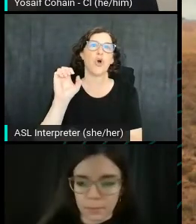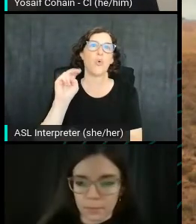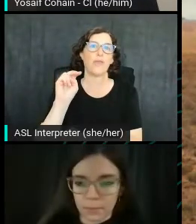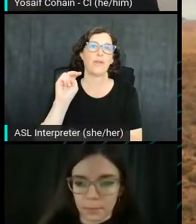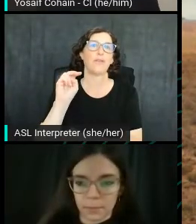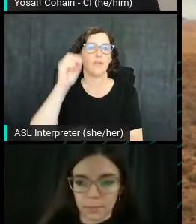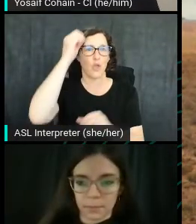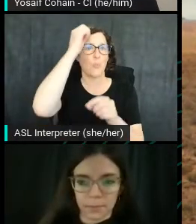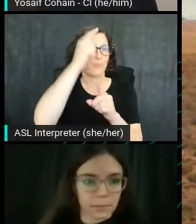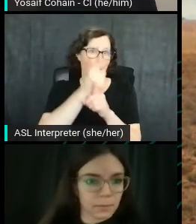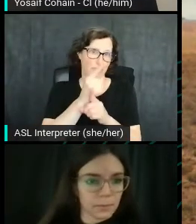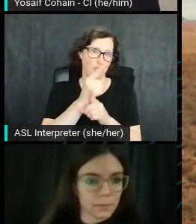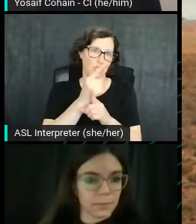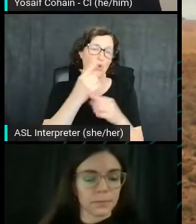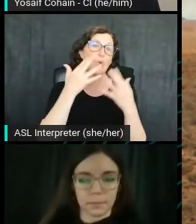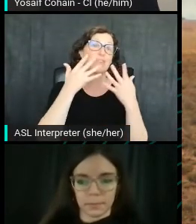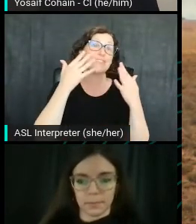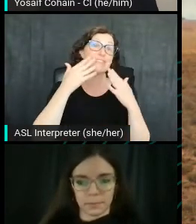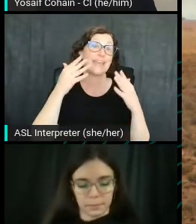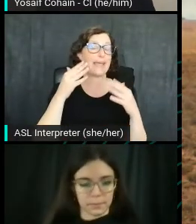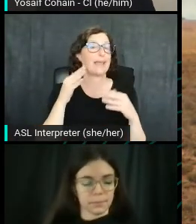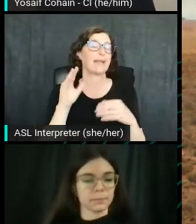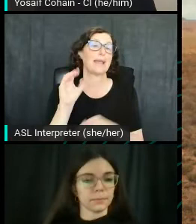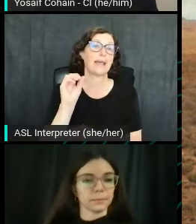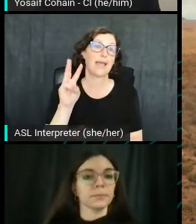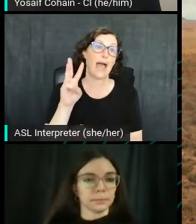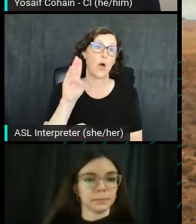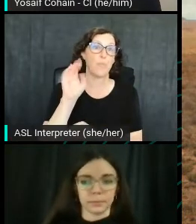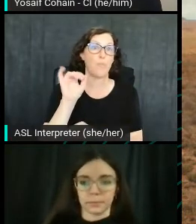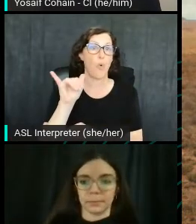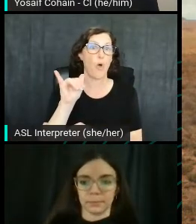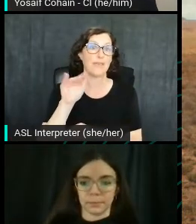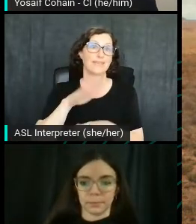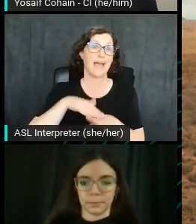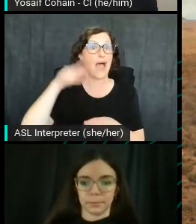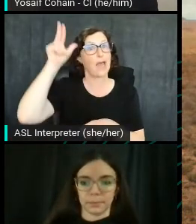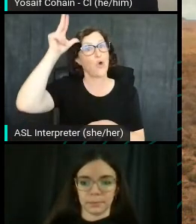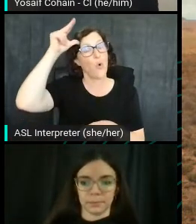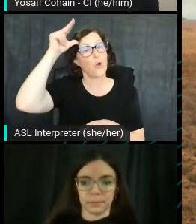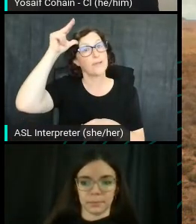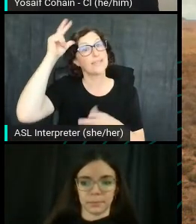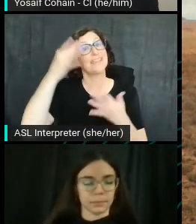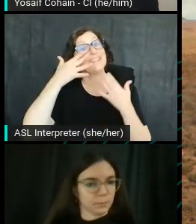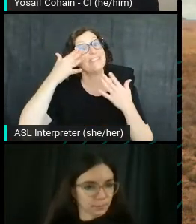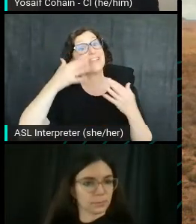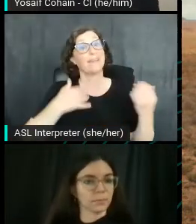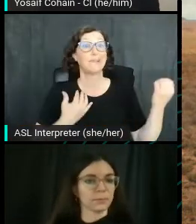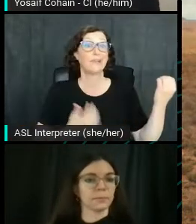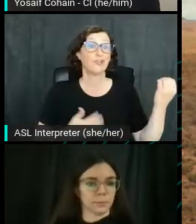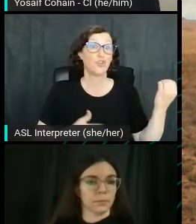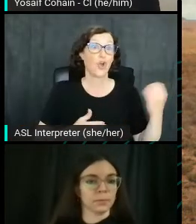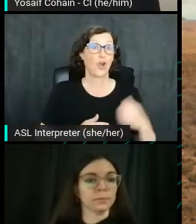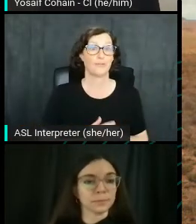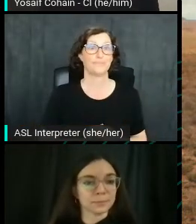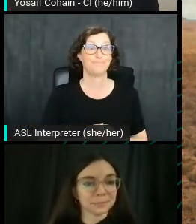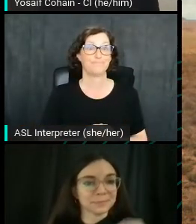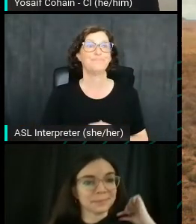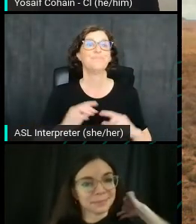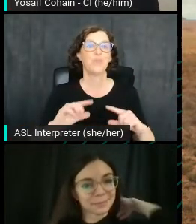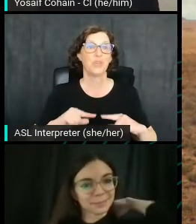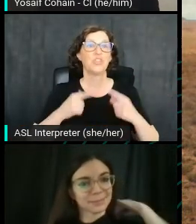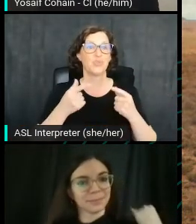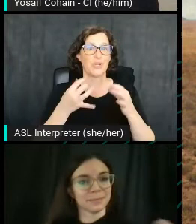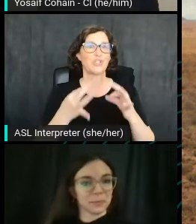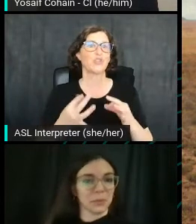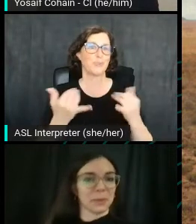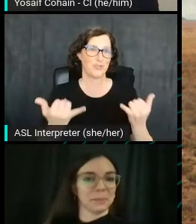cowboy, is riding his horse in the desert while singing and playing his guitar. Conquering the last mile